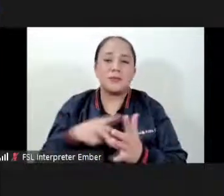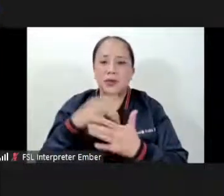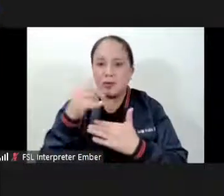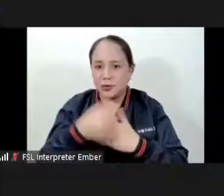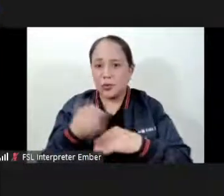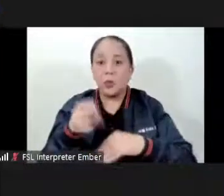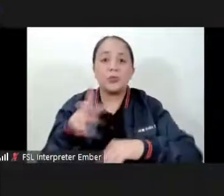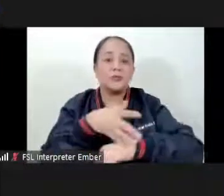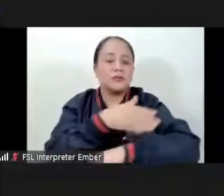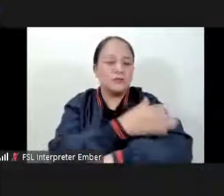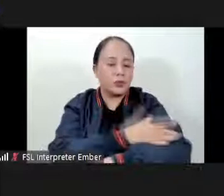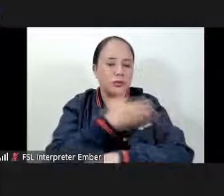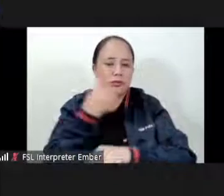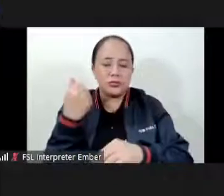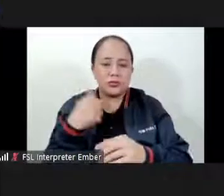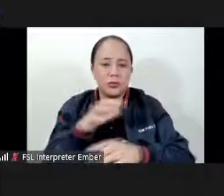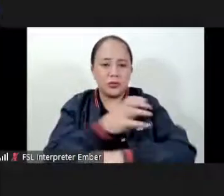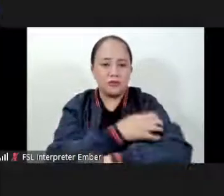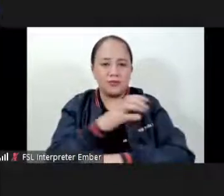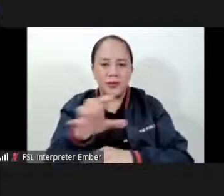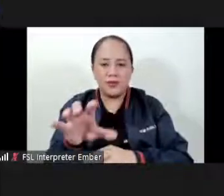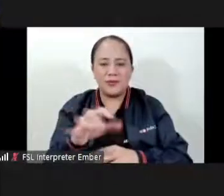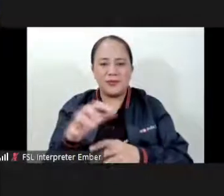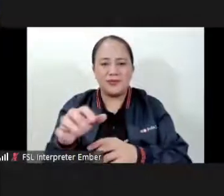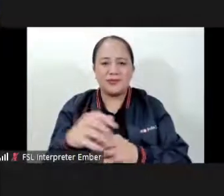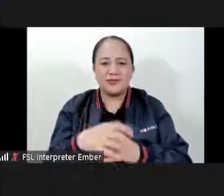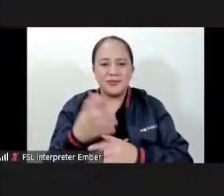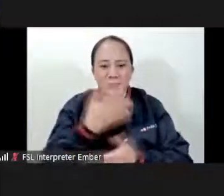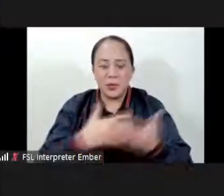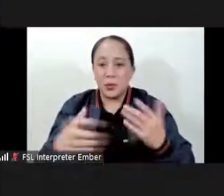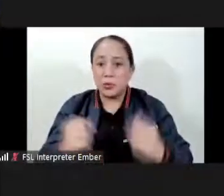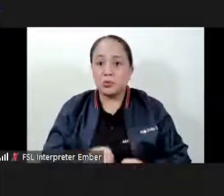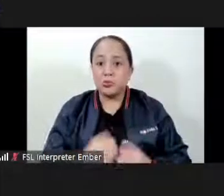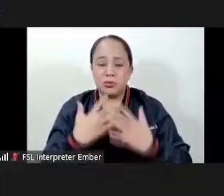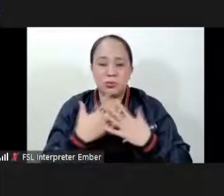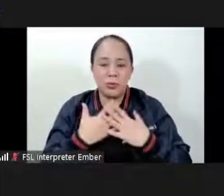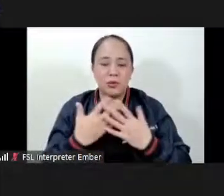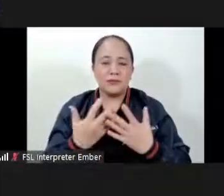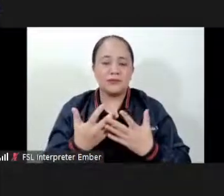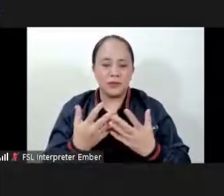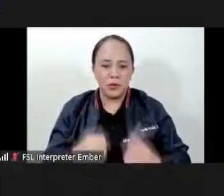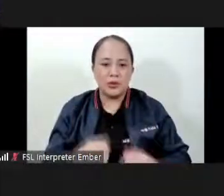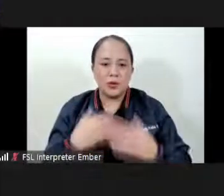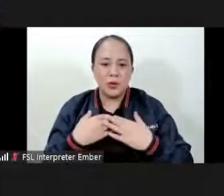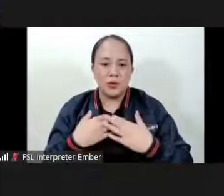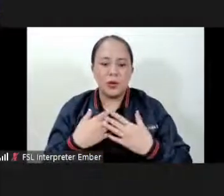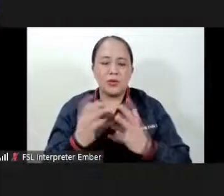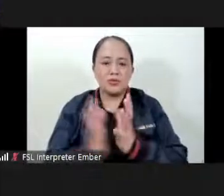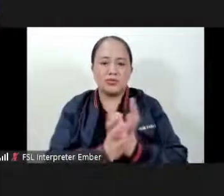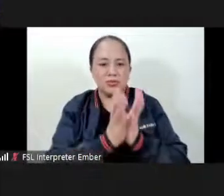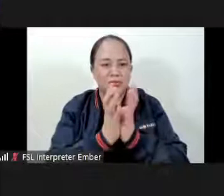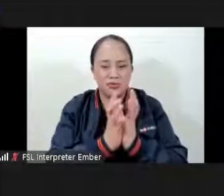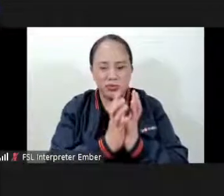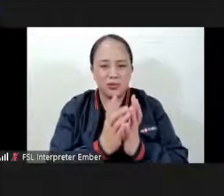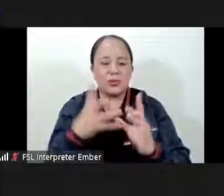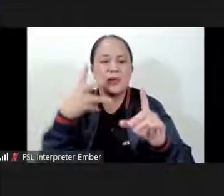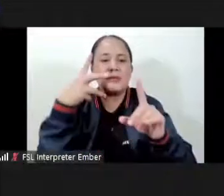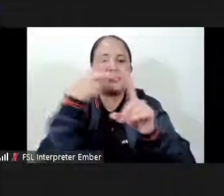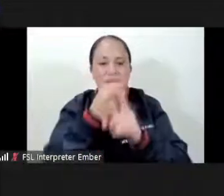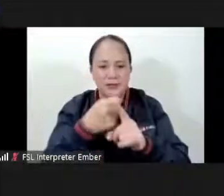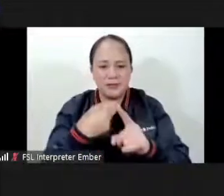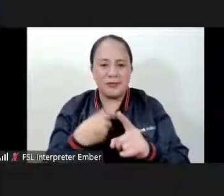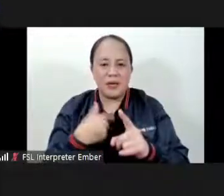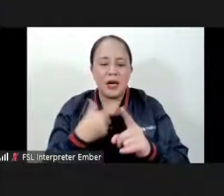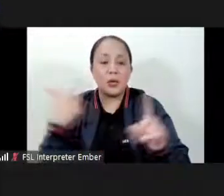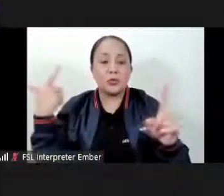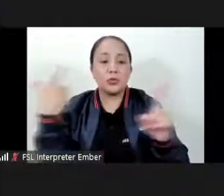we continue to empower each other. Nakaka-inspire po ang ginagawa ng mga komunidad upang maabot po natin ang